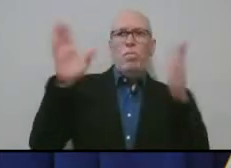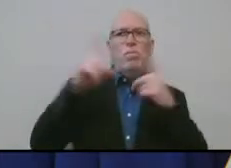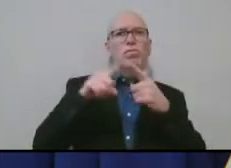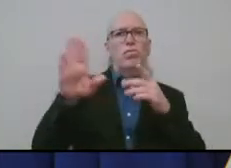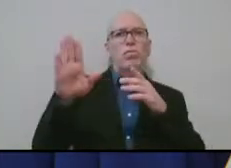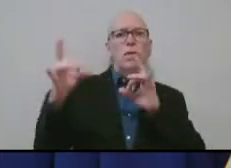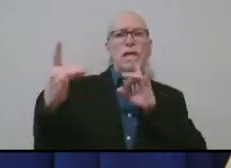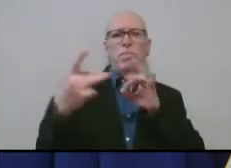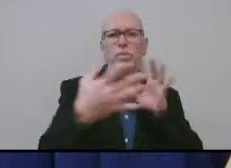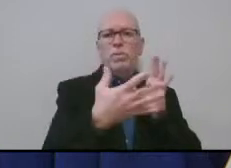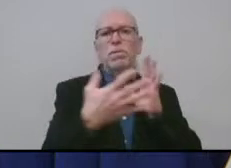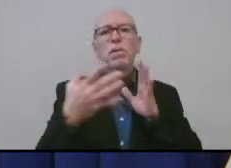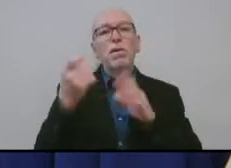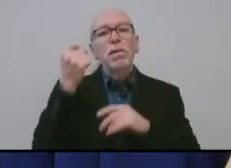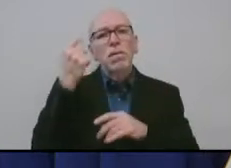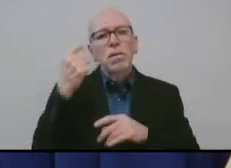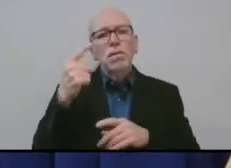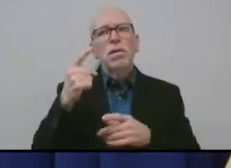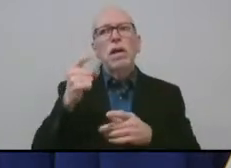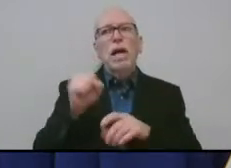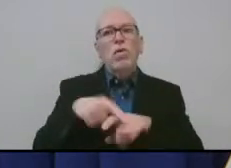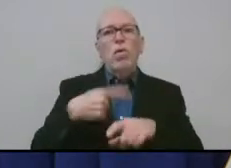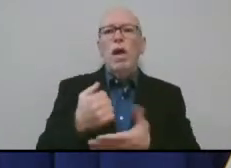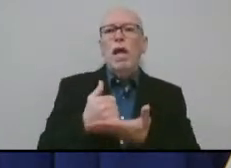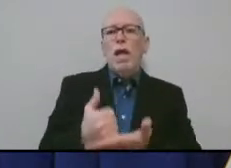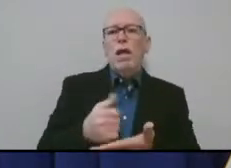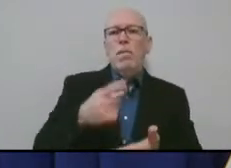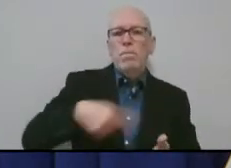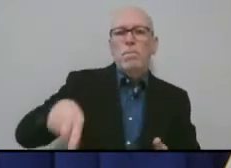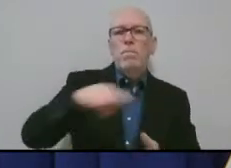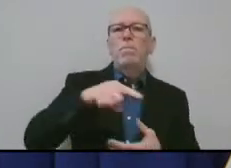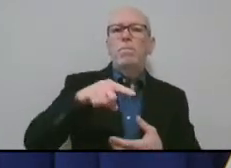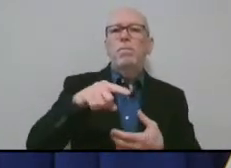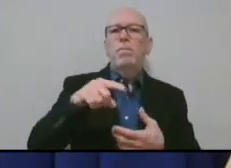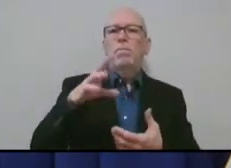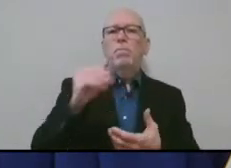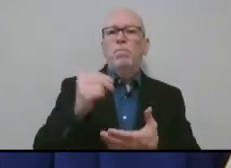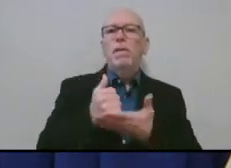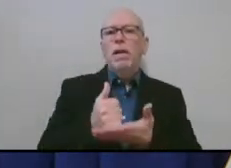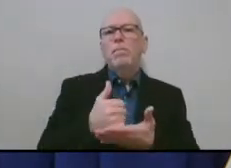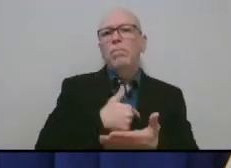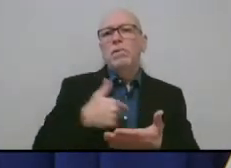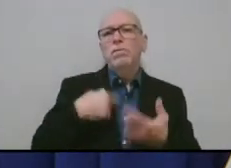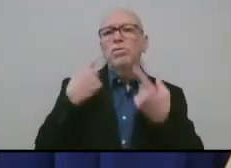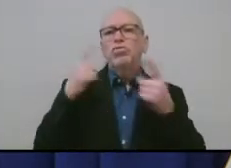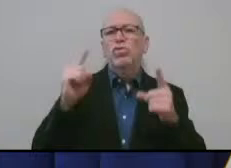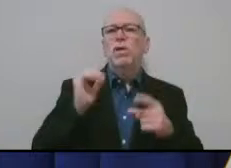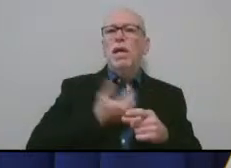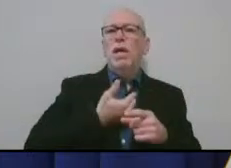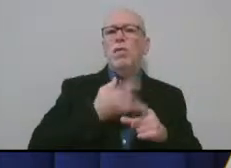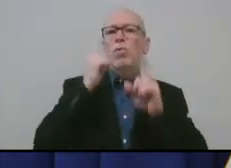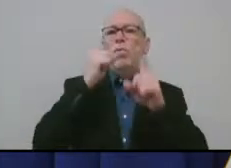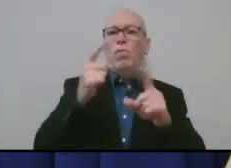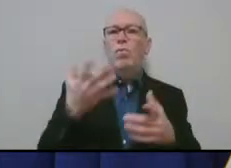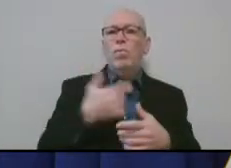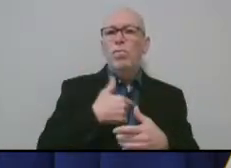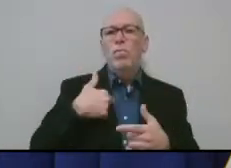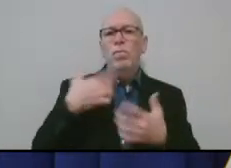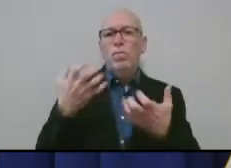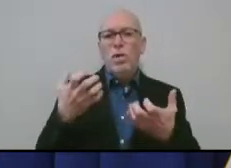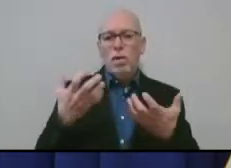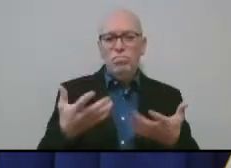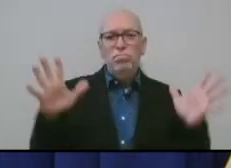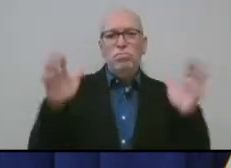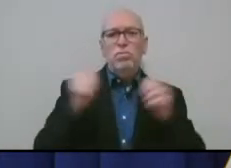as long as it helps us as long as it helps us achieve our end goal, and that's to get out of this as swiftly and